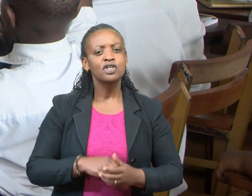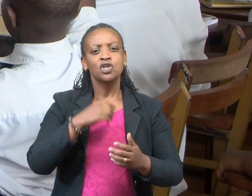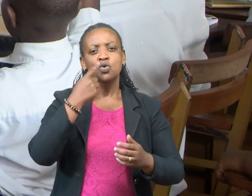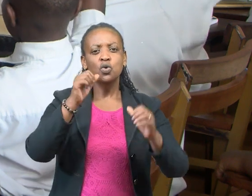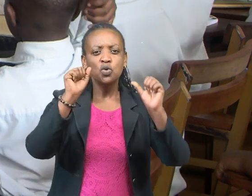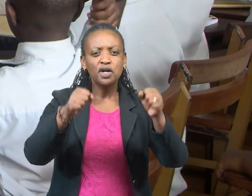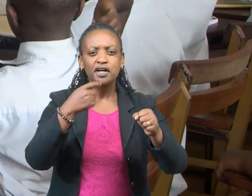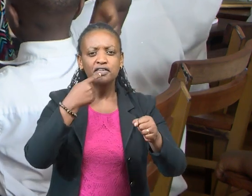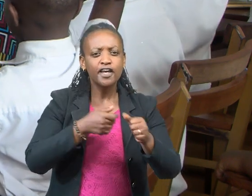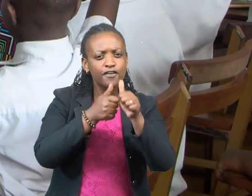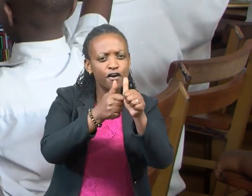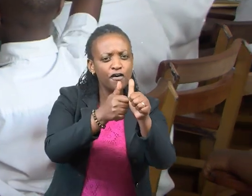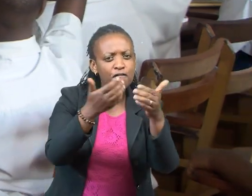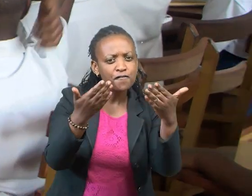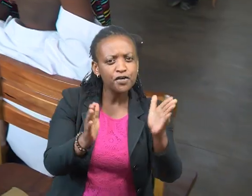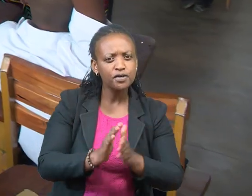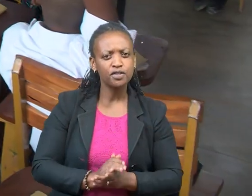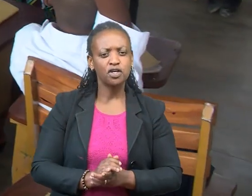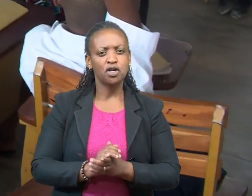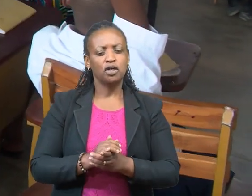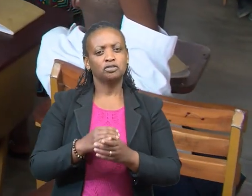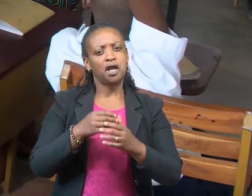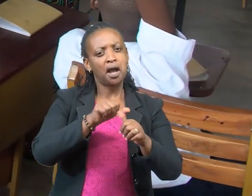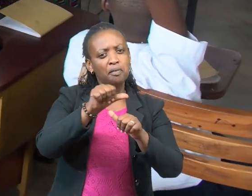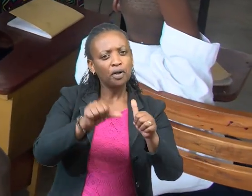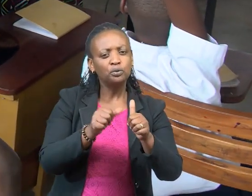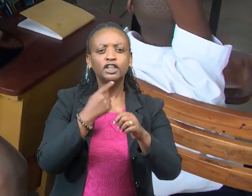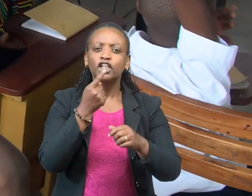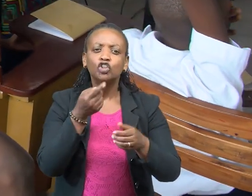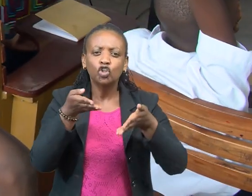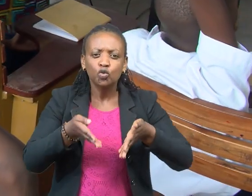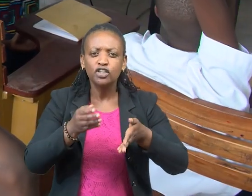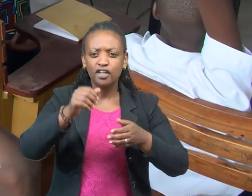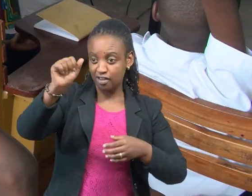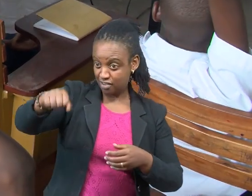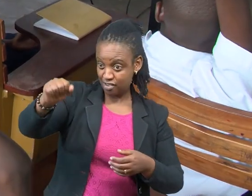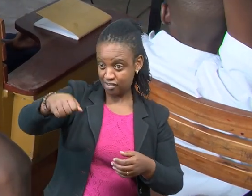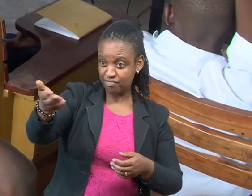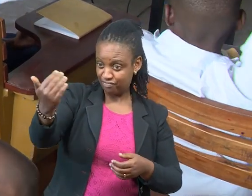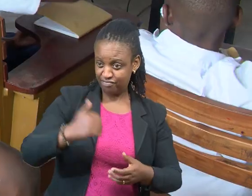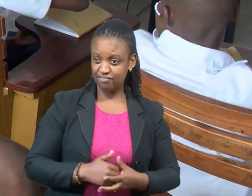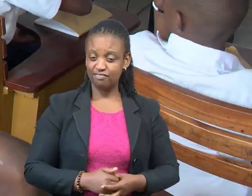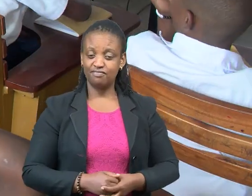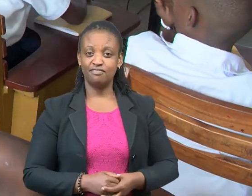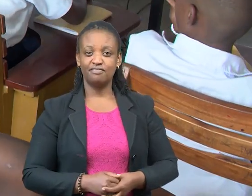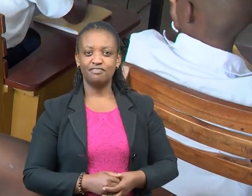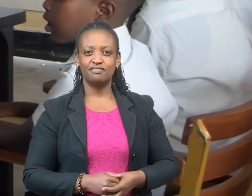Can tell us was followed. You describe the lesson of today, yes.